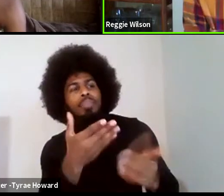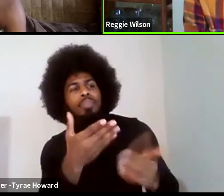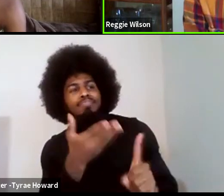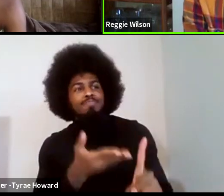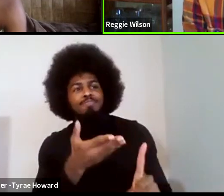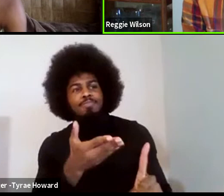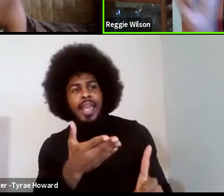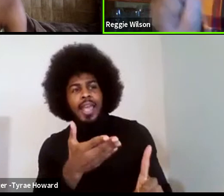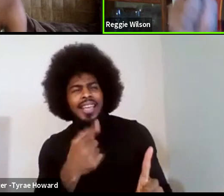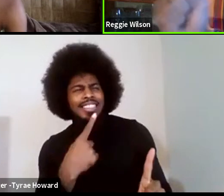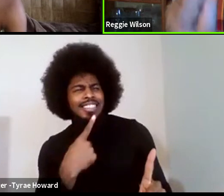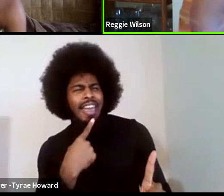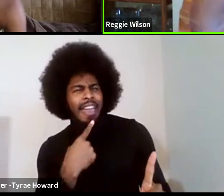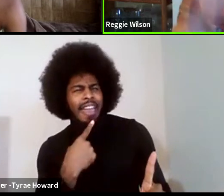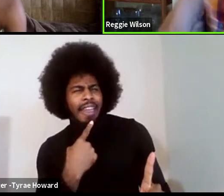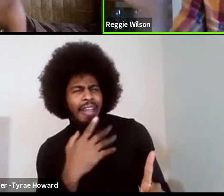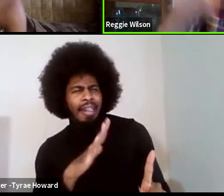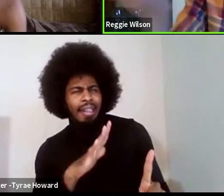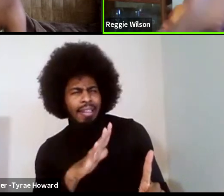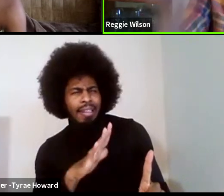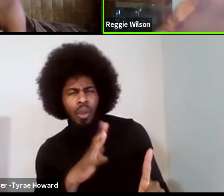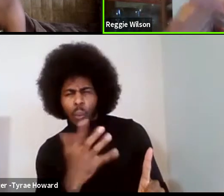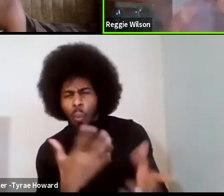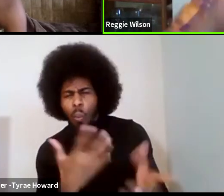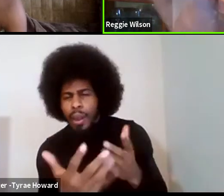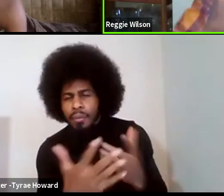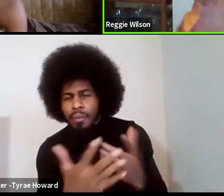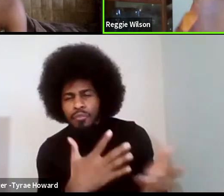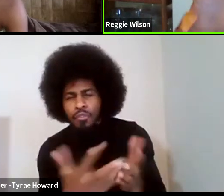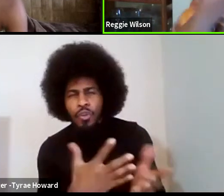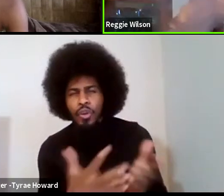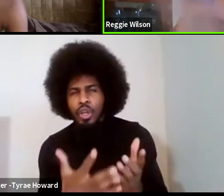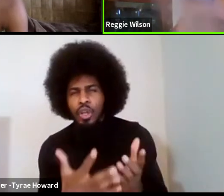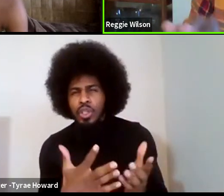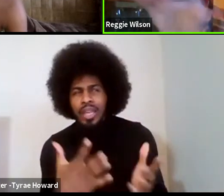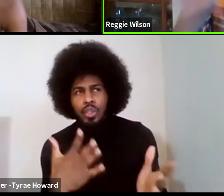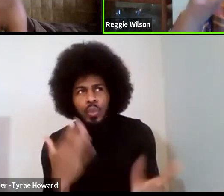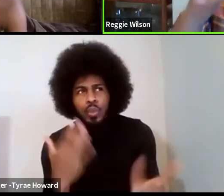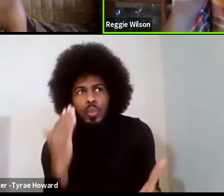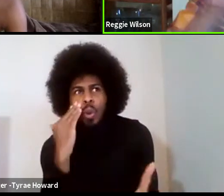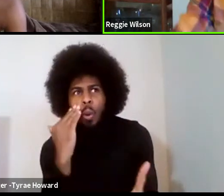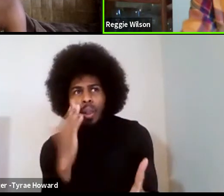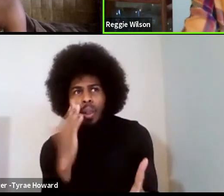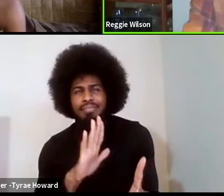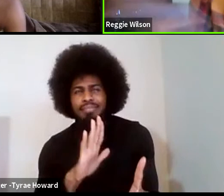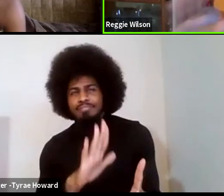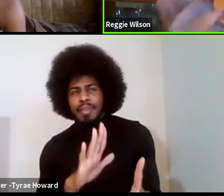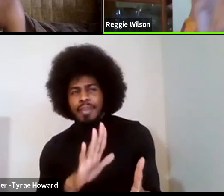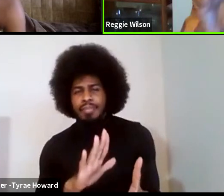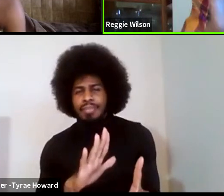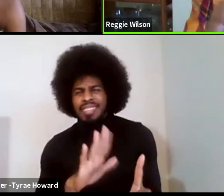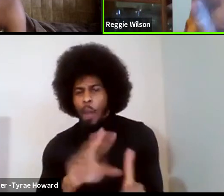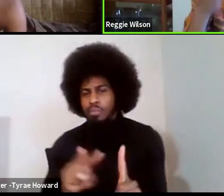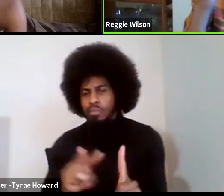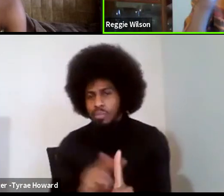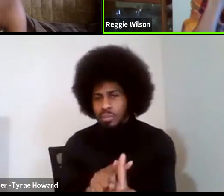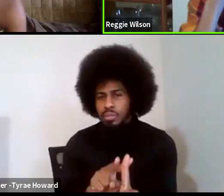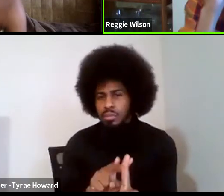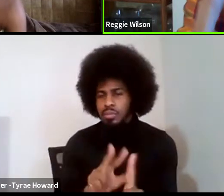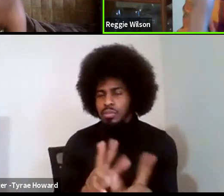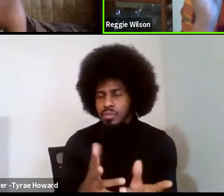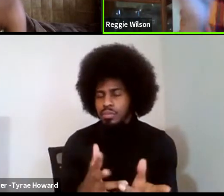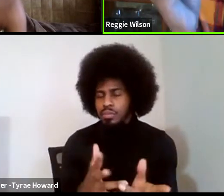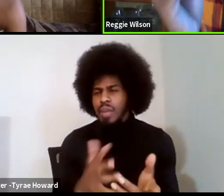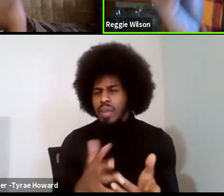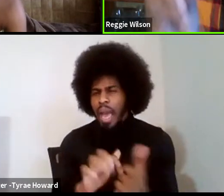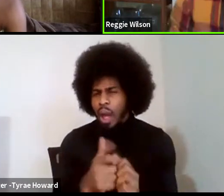might hear in another way. I don't have to take, it's like I did that when I was in university with them or I did that when I was in their company. It's just